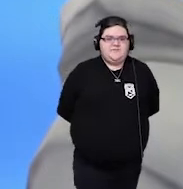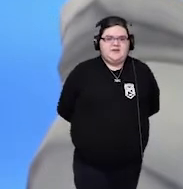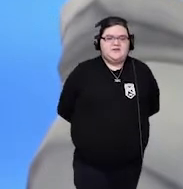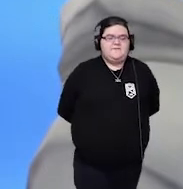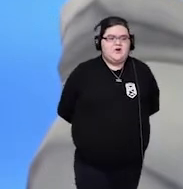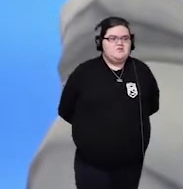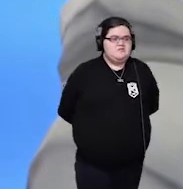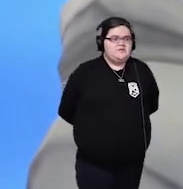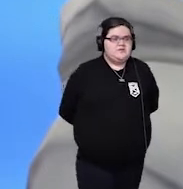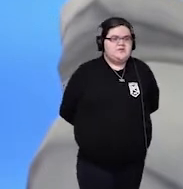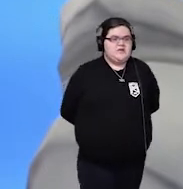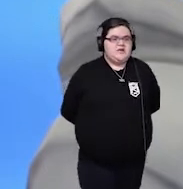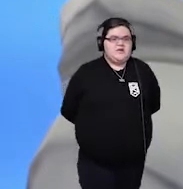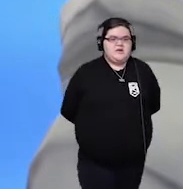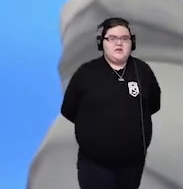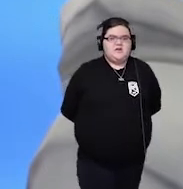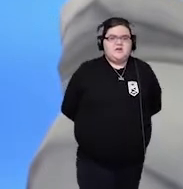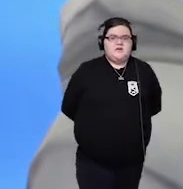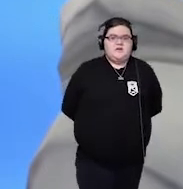Coffee. Answer phones.